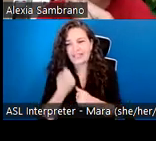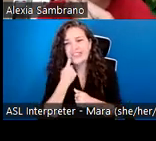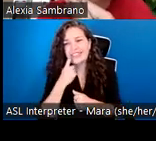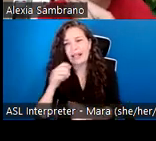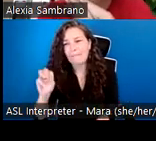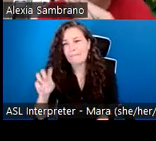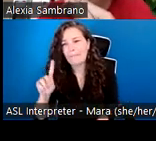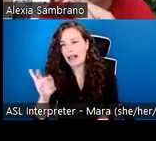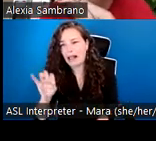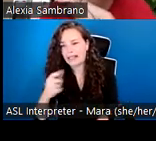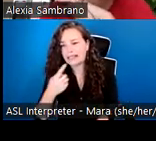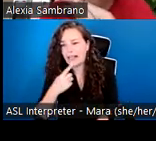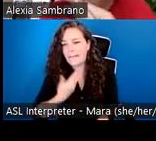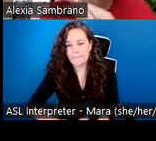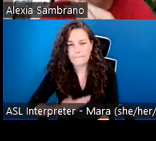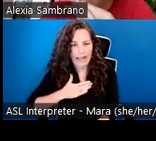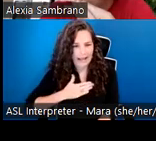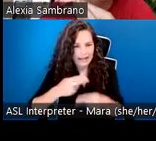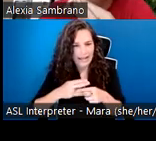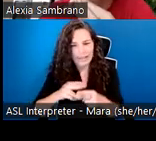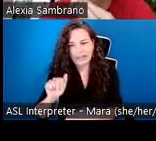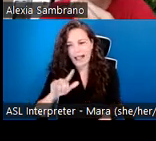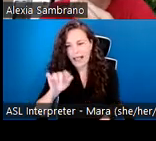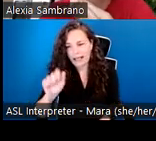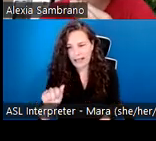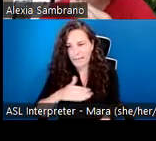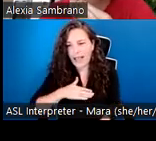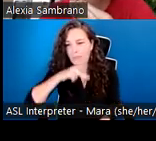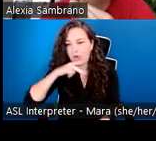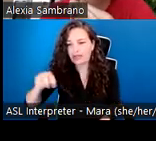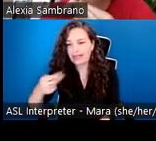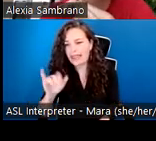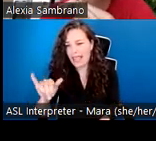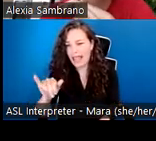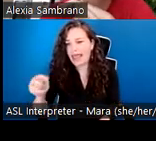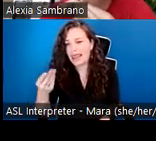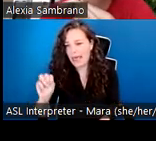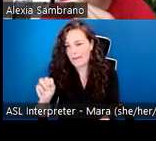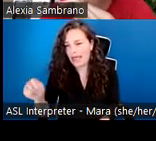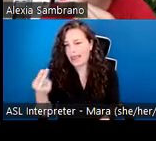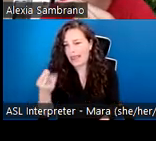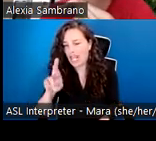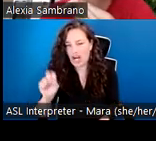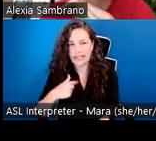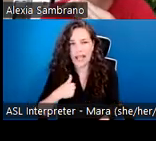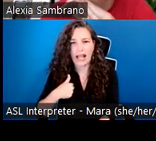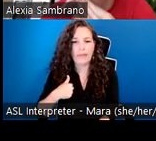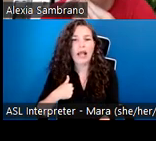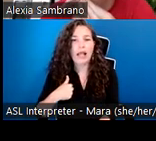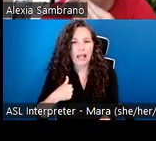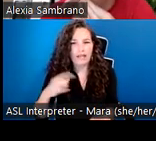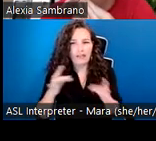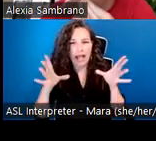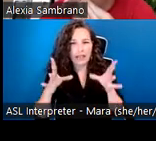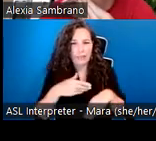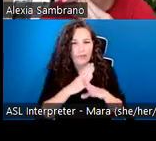my name is Alexia Sambrano. My pronouns are they, them, theirs. I'm a violence prevention educator with the University of Southern California in